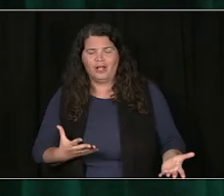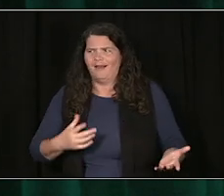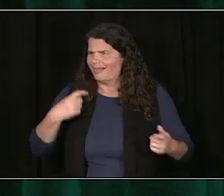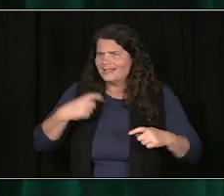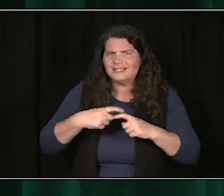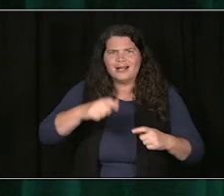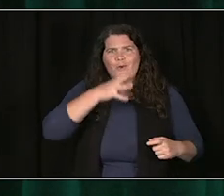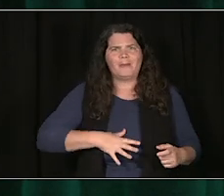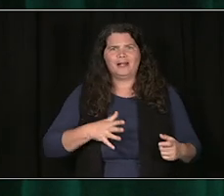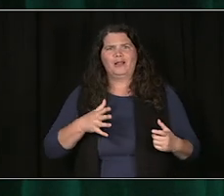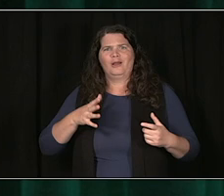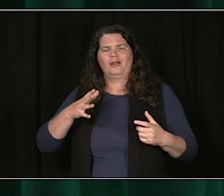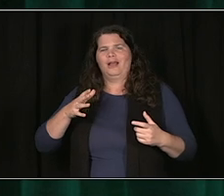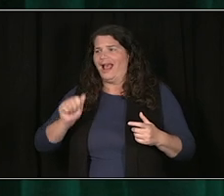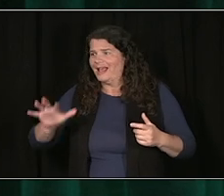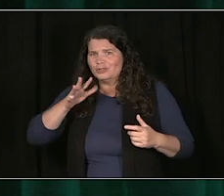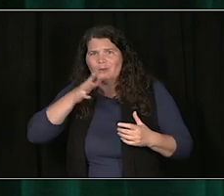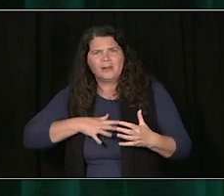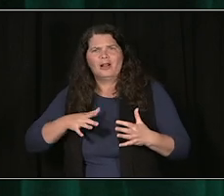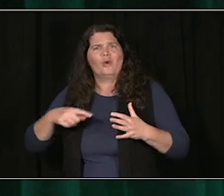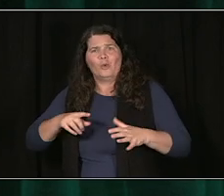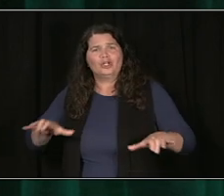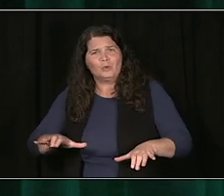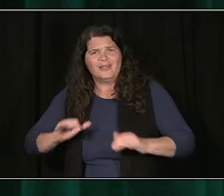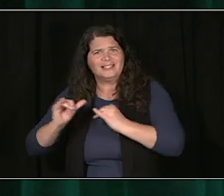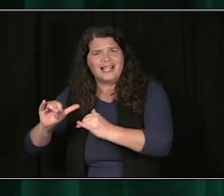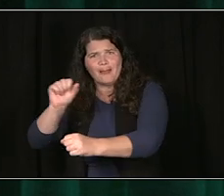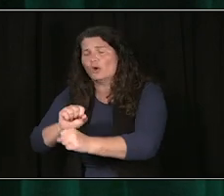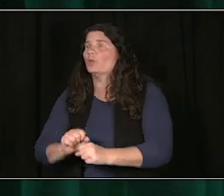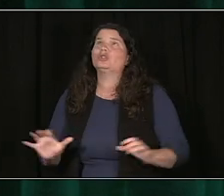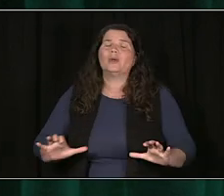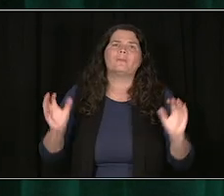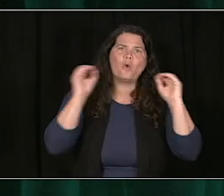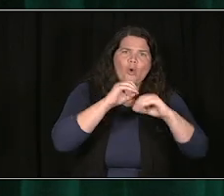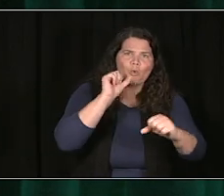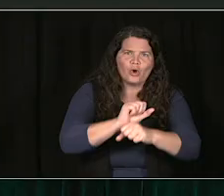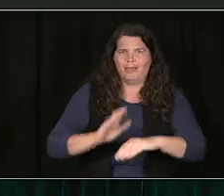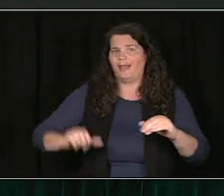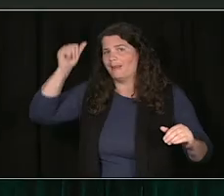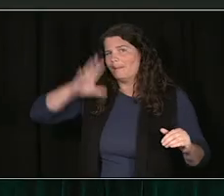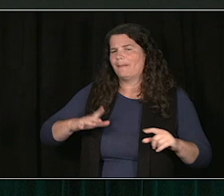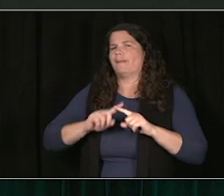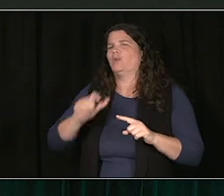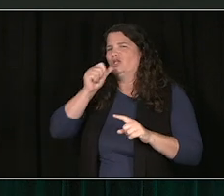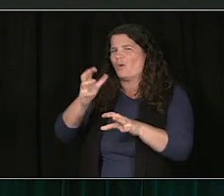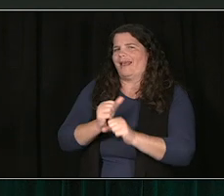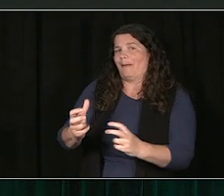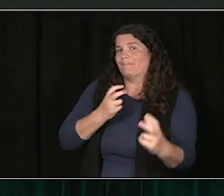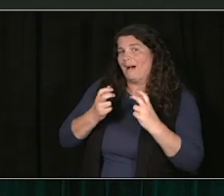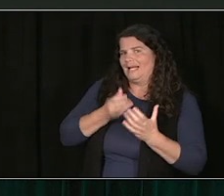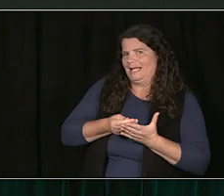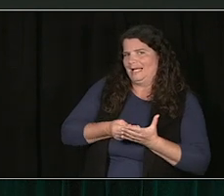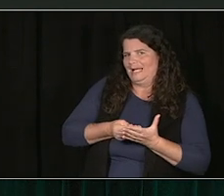work, most of the time doing more work than the men are, but they don't receive that money, which is where the